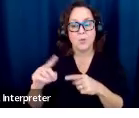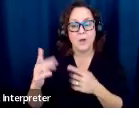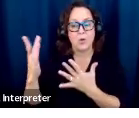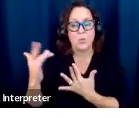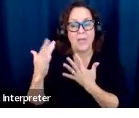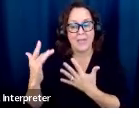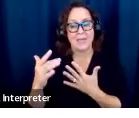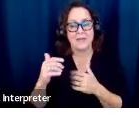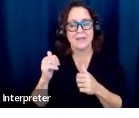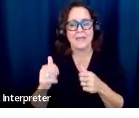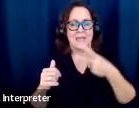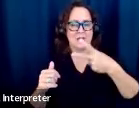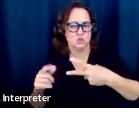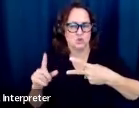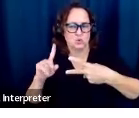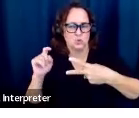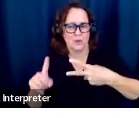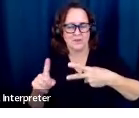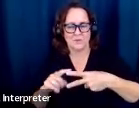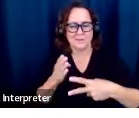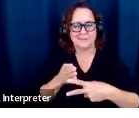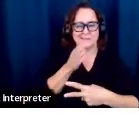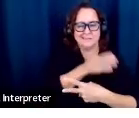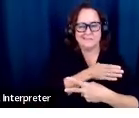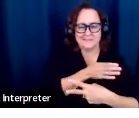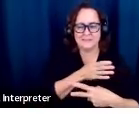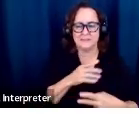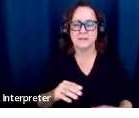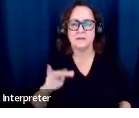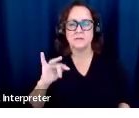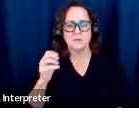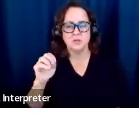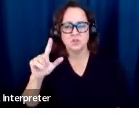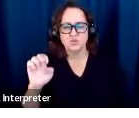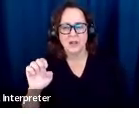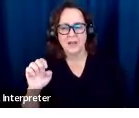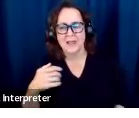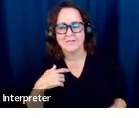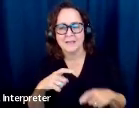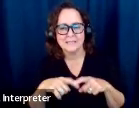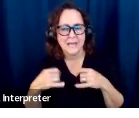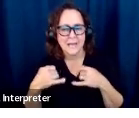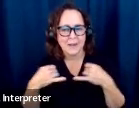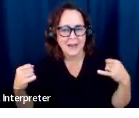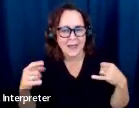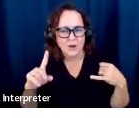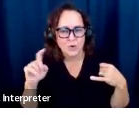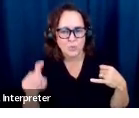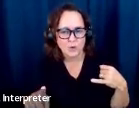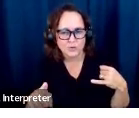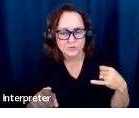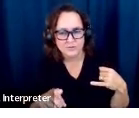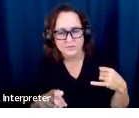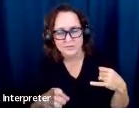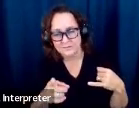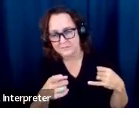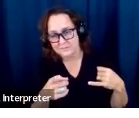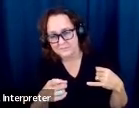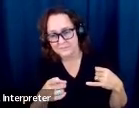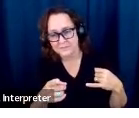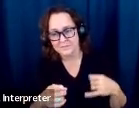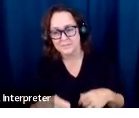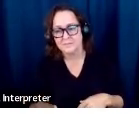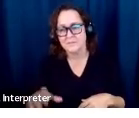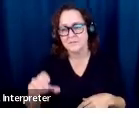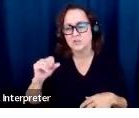of the two we do have. Michelle, we have a sort of timeline question. I think you would be the best person to answer. This is from